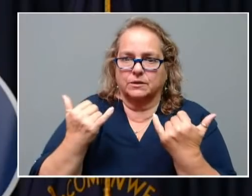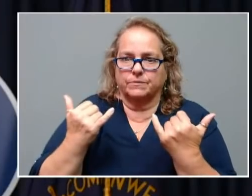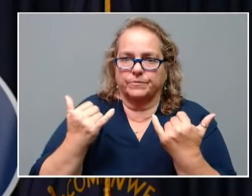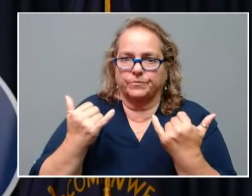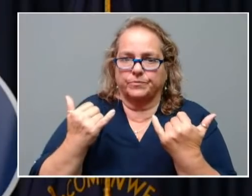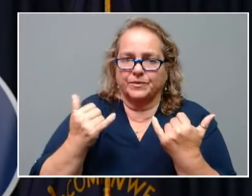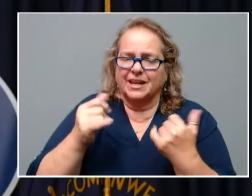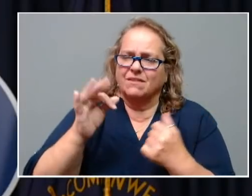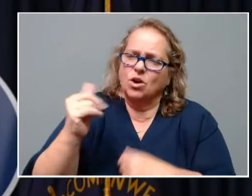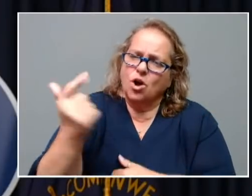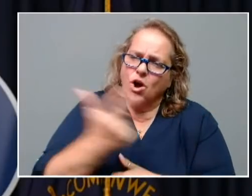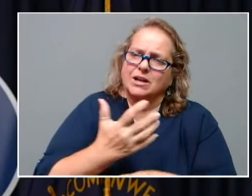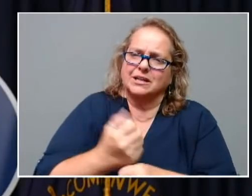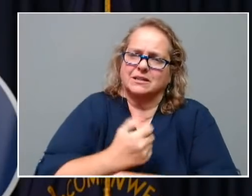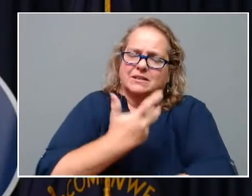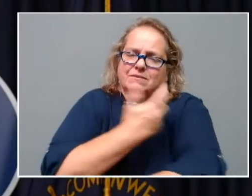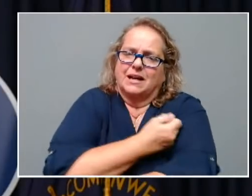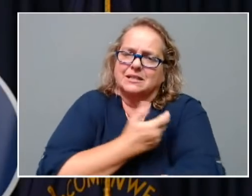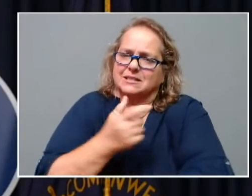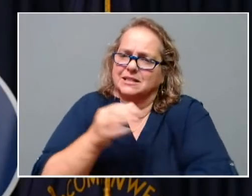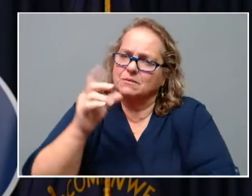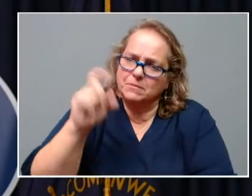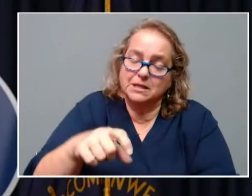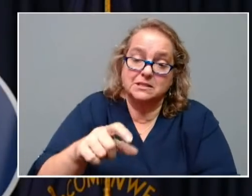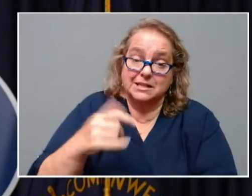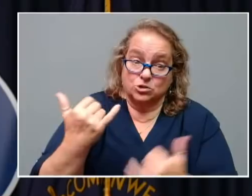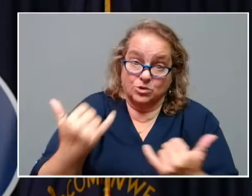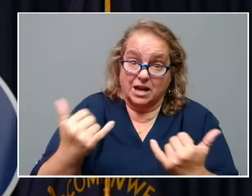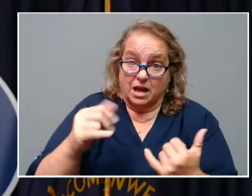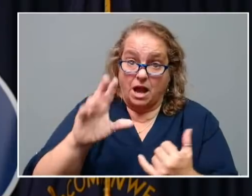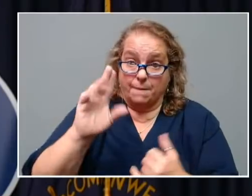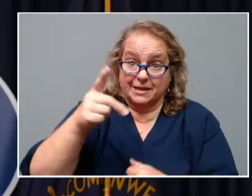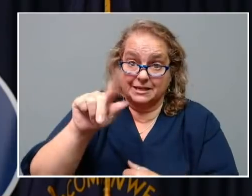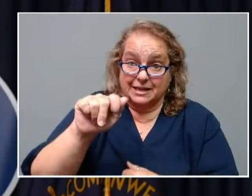So today, our vaccine update, we now have